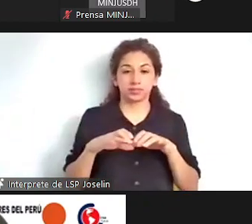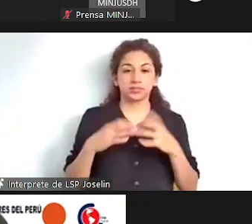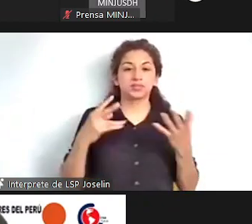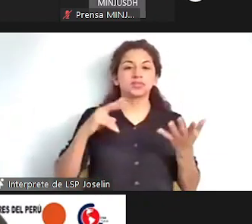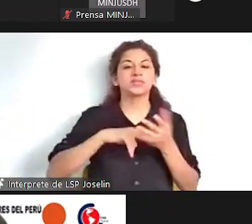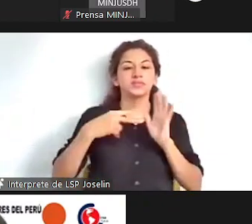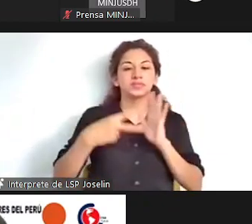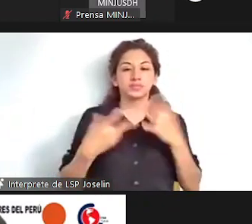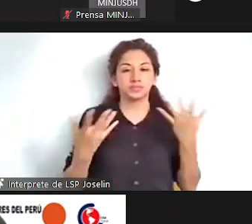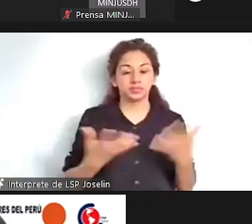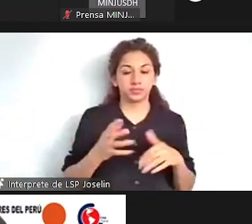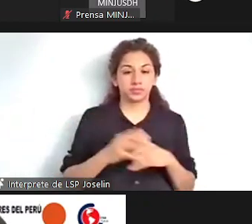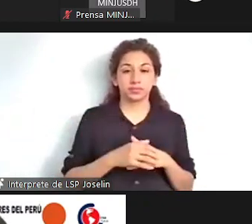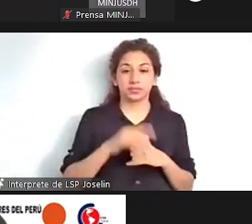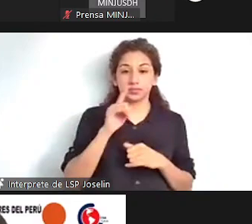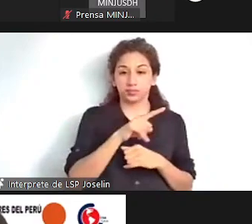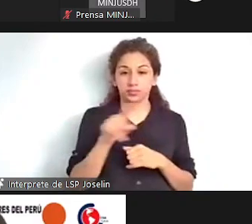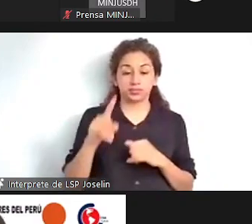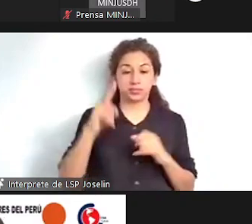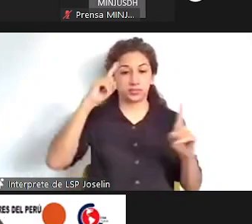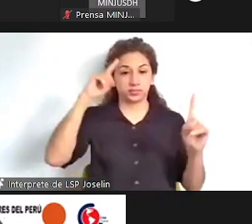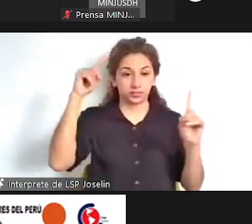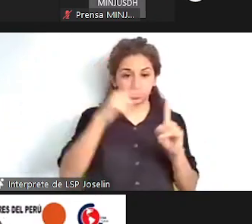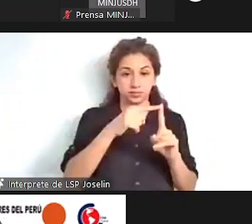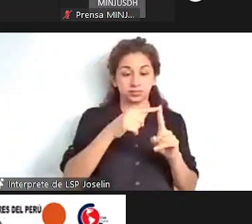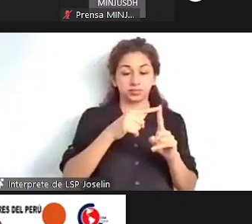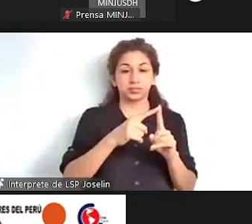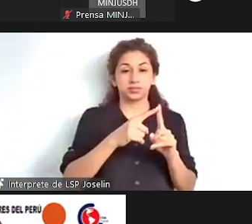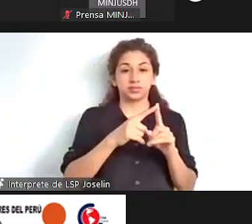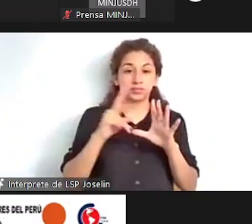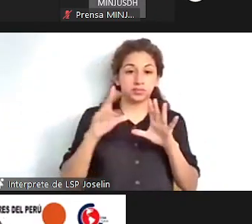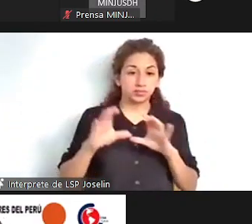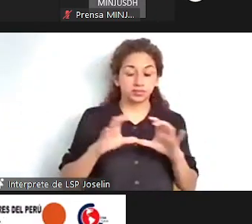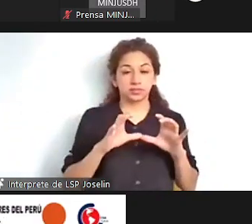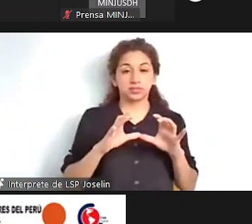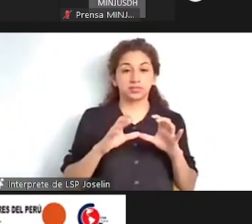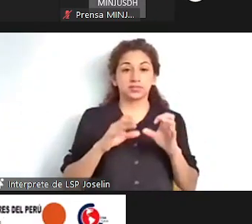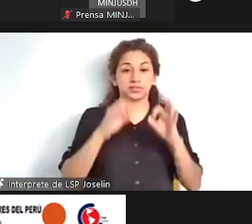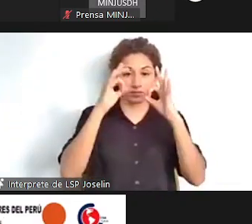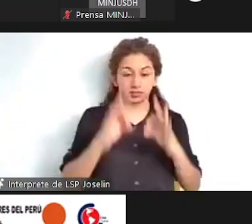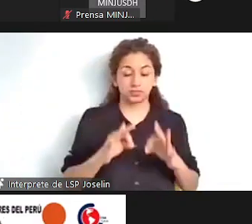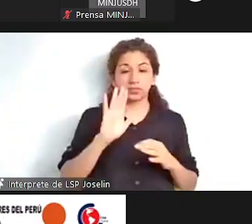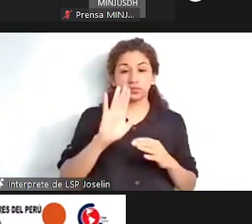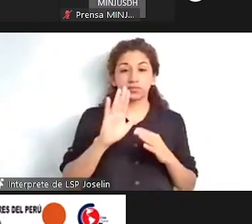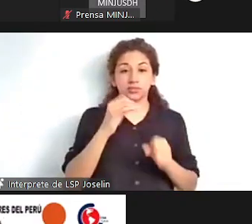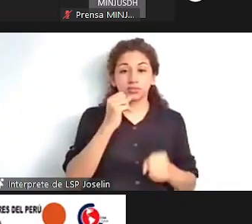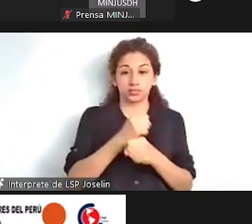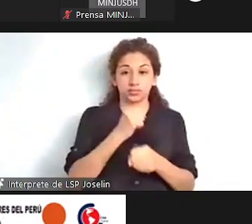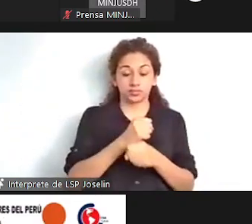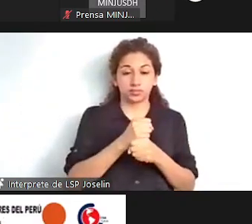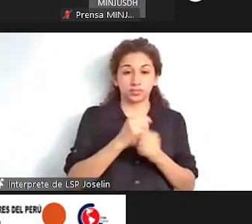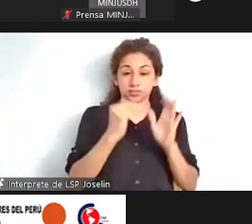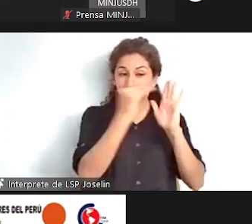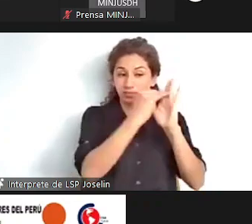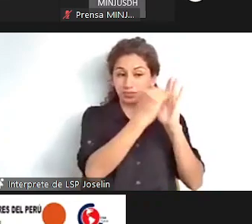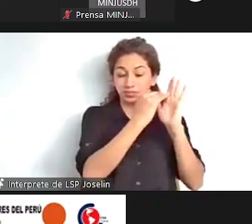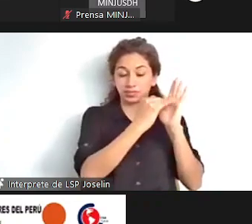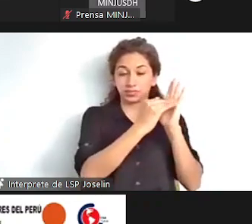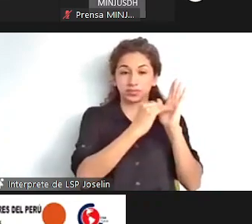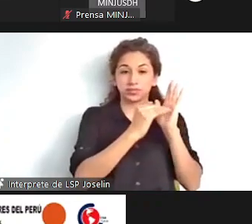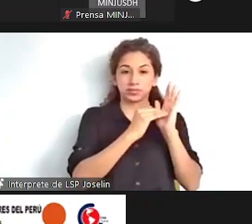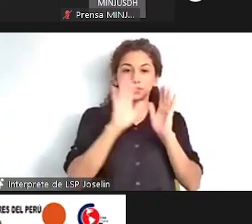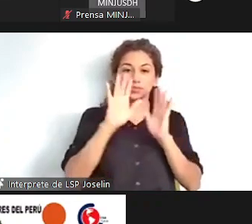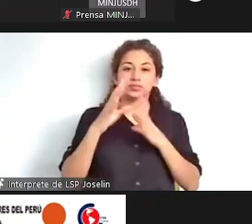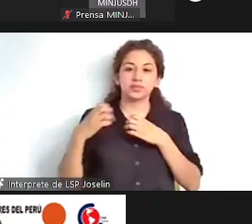strategic actions what does this mean it means that the objectives need to be need to uh